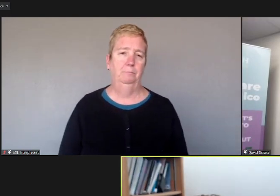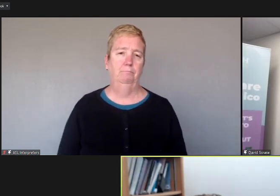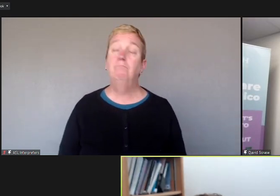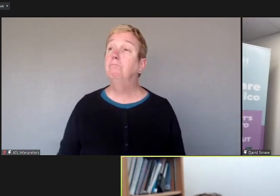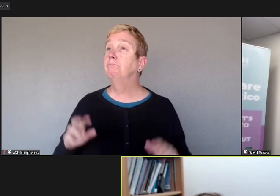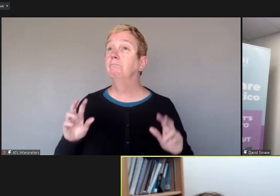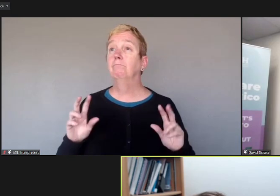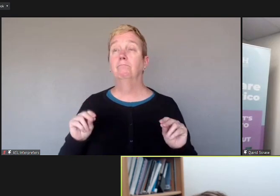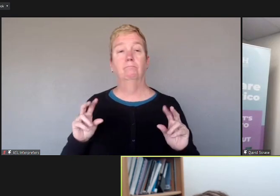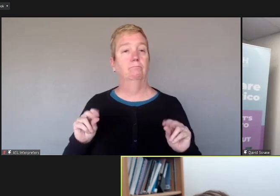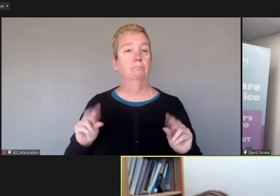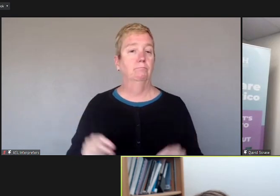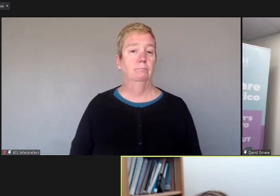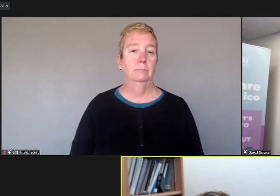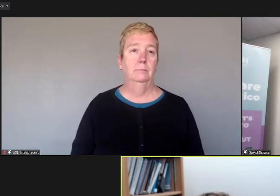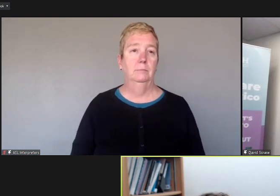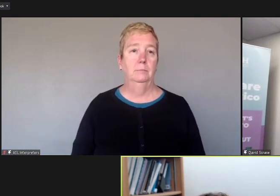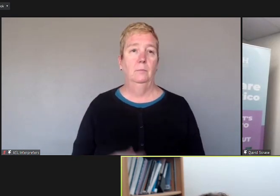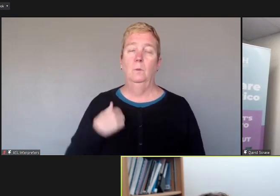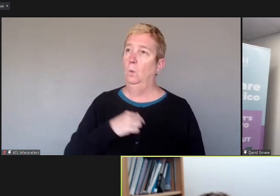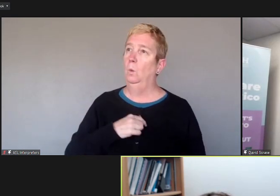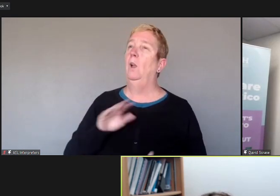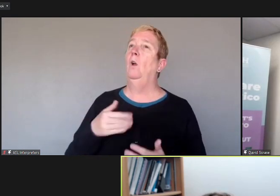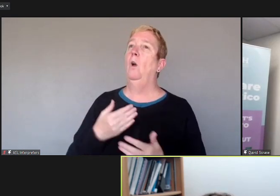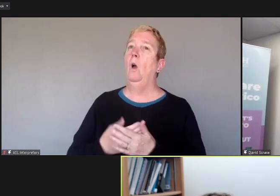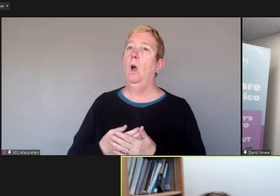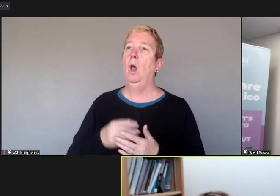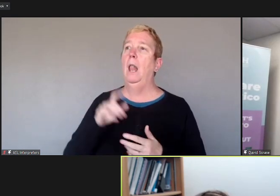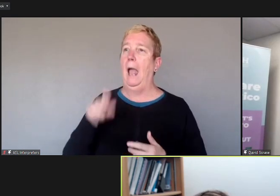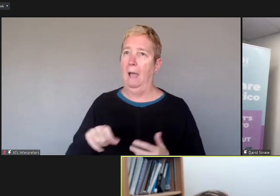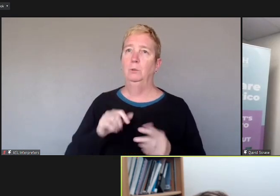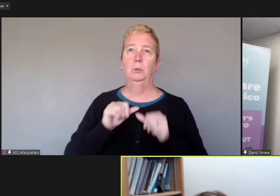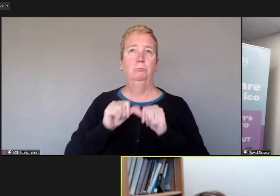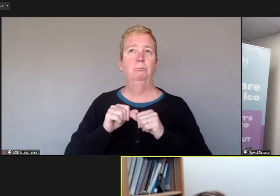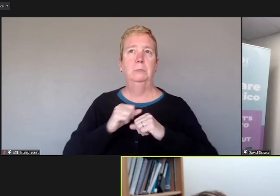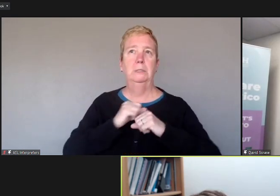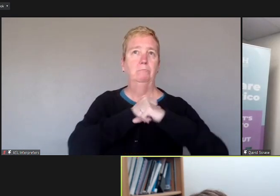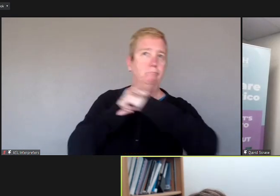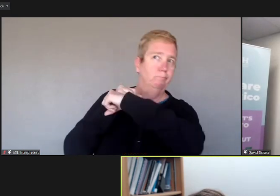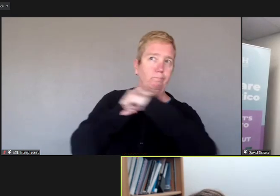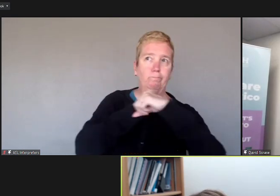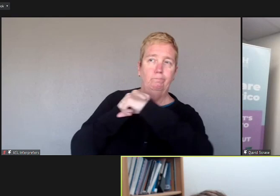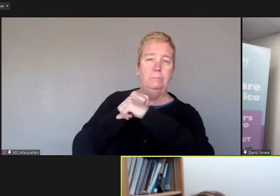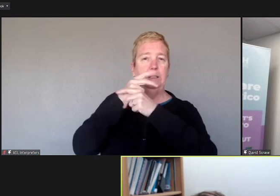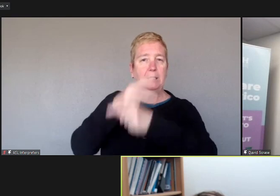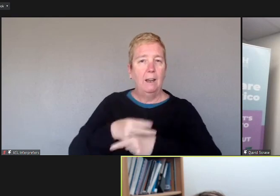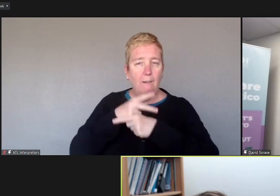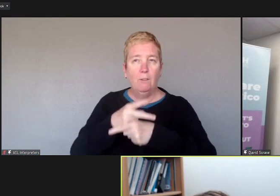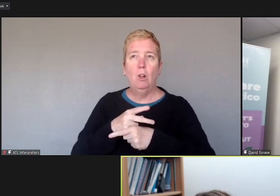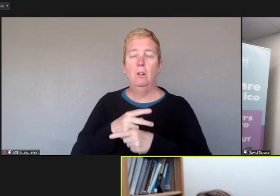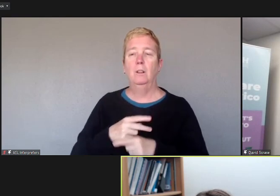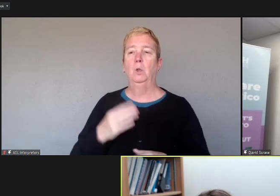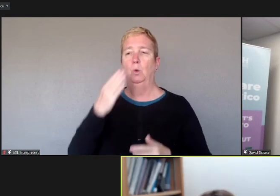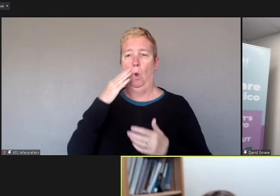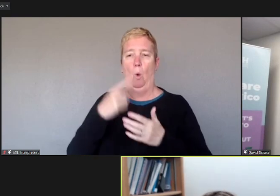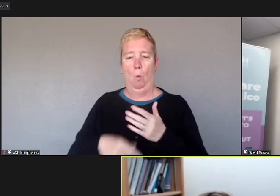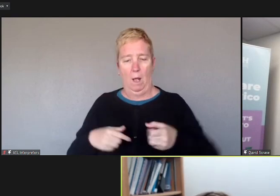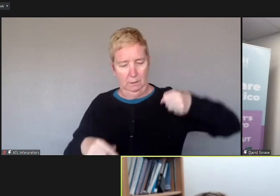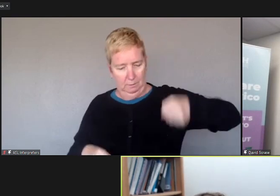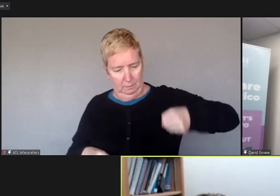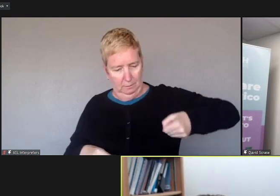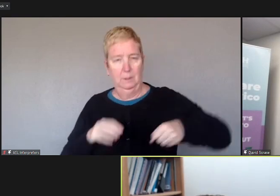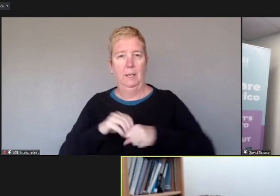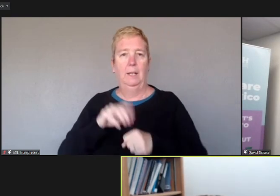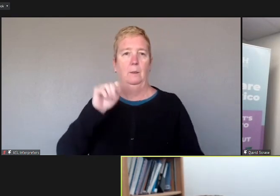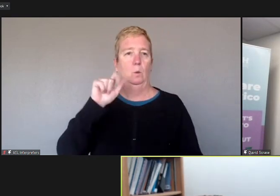No, I would just say we all need to remain vigilant, be prepared, know what's in the toolbox. Please access